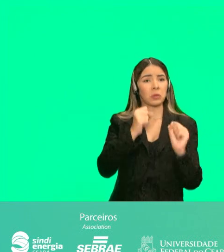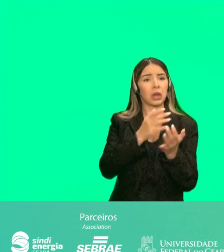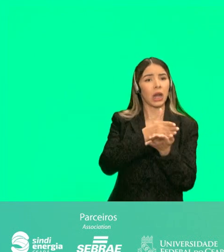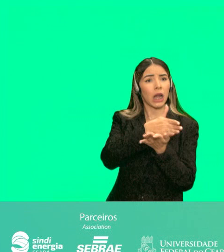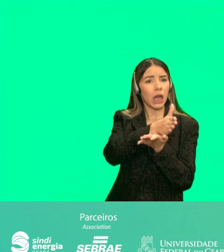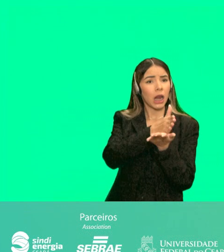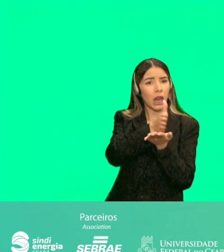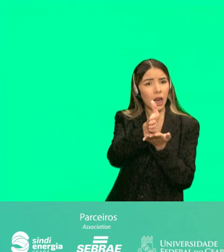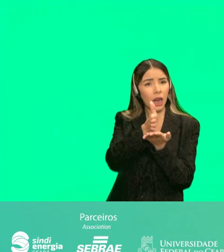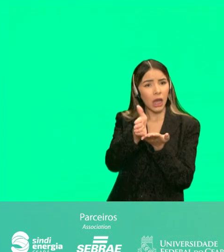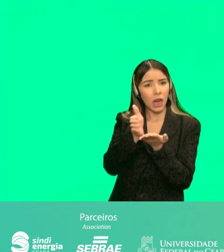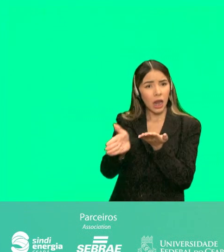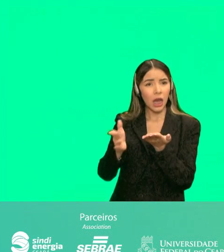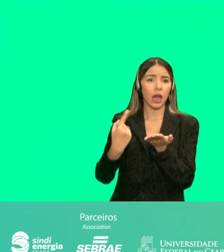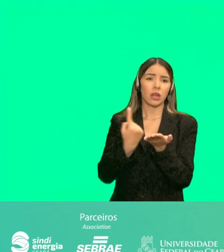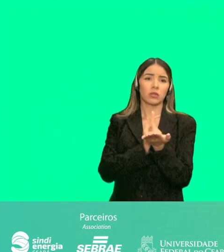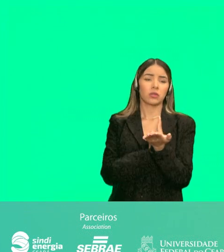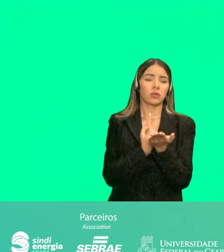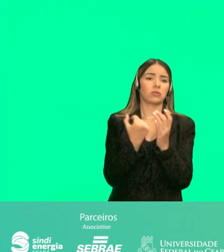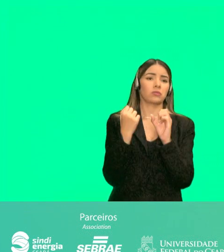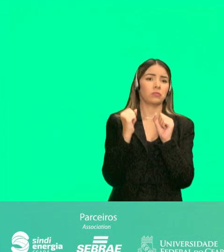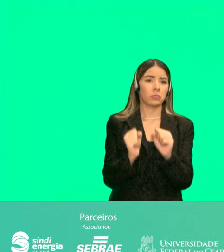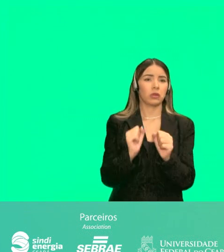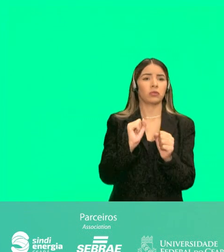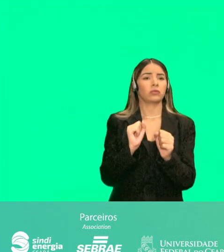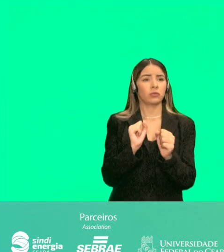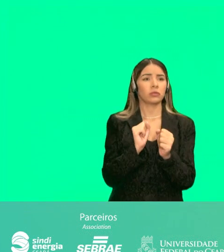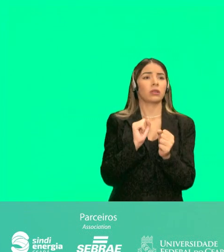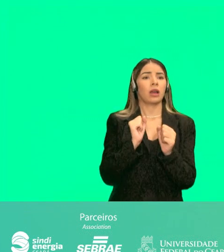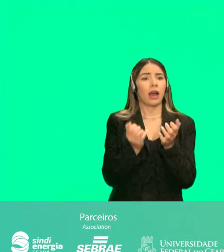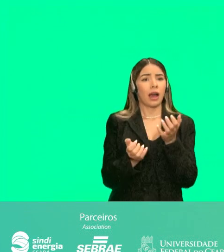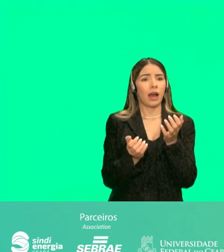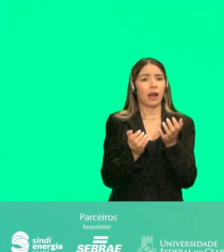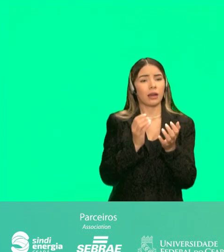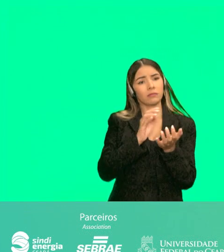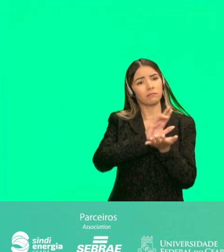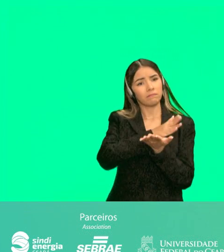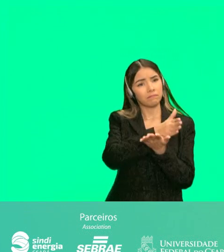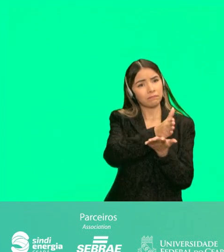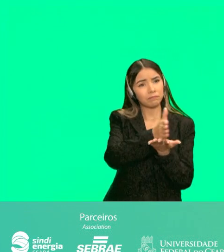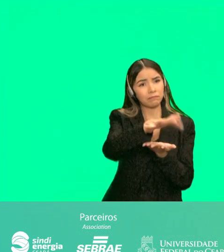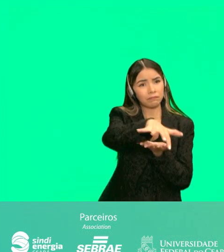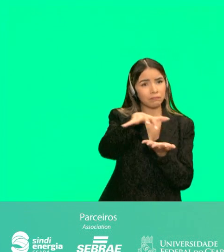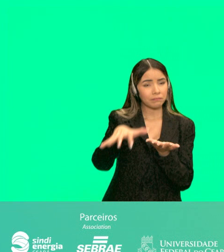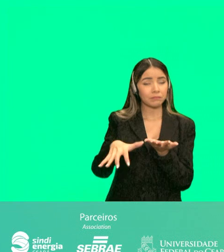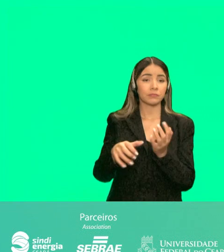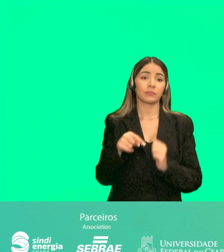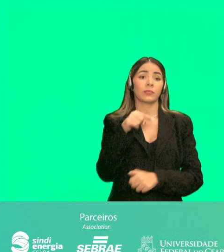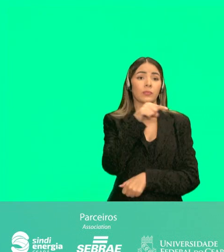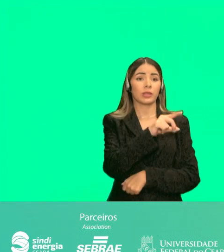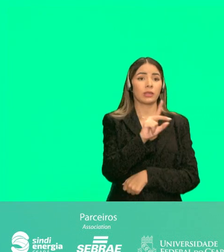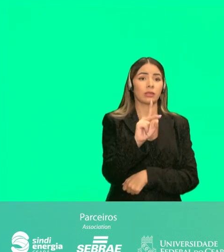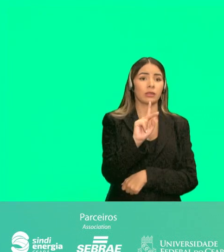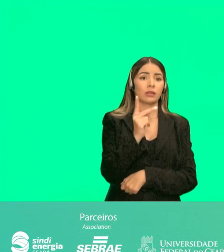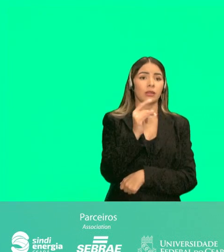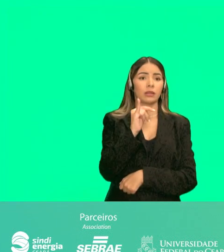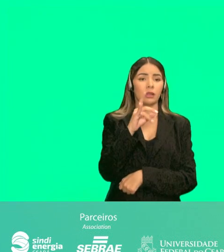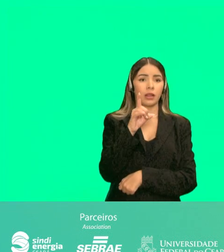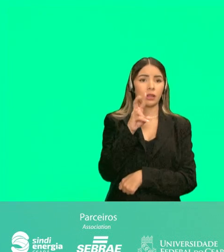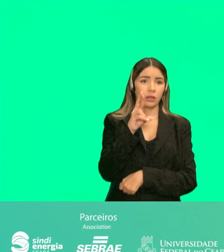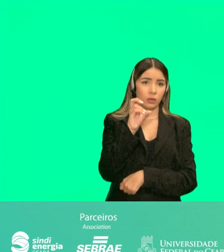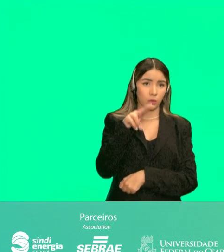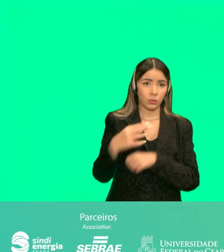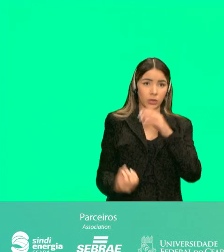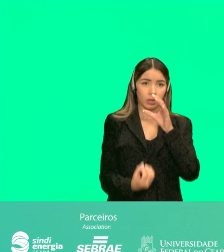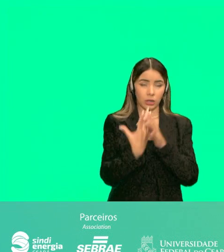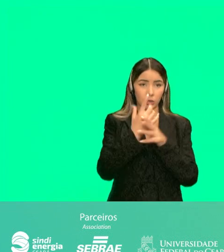gente tem que ter various sectors. So maleabilidade Hydron para atender developed three diversos types of setores. technology: A Hydron, então, water desenvolveu 3 tipos de electrolysis, tecnologias. A